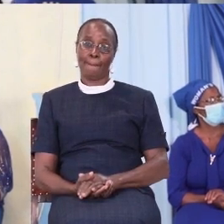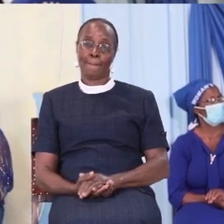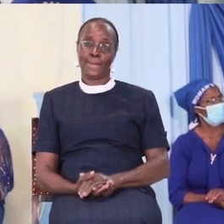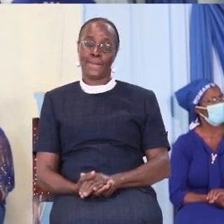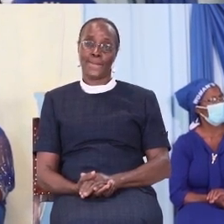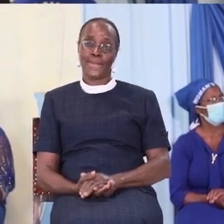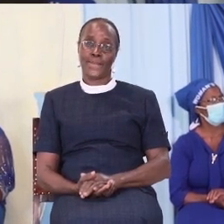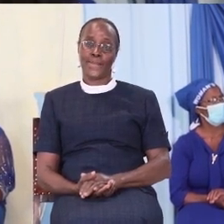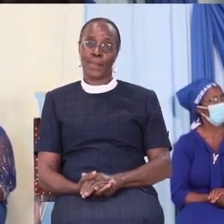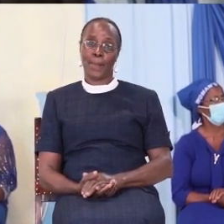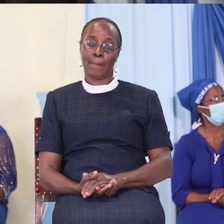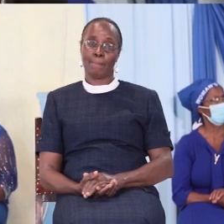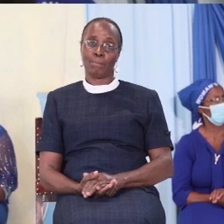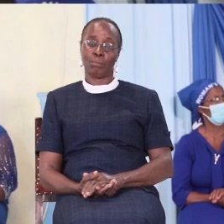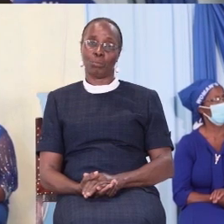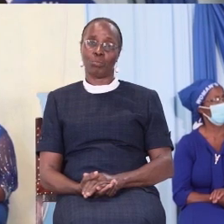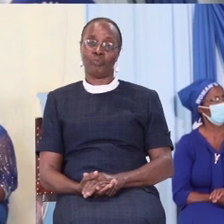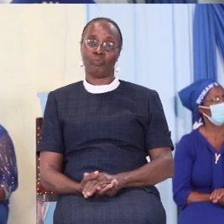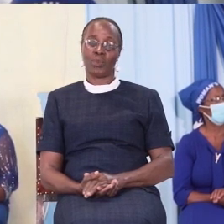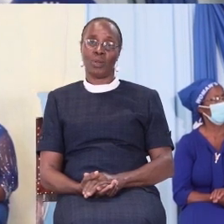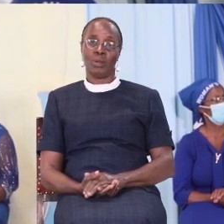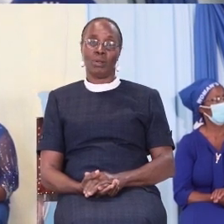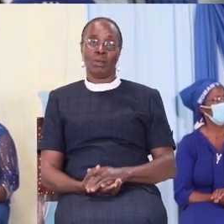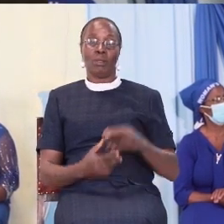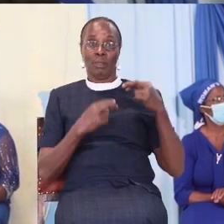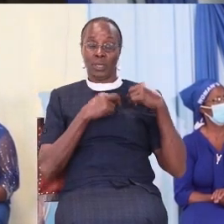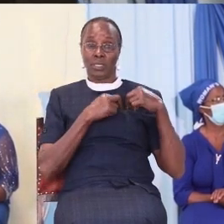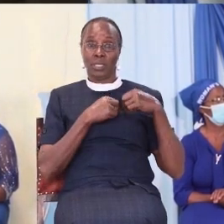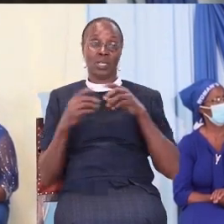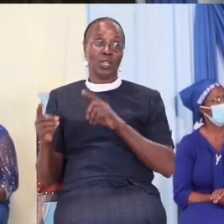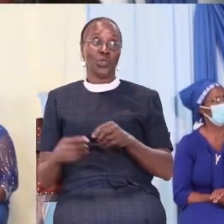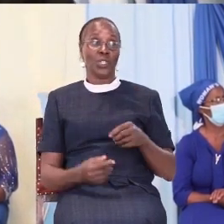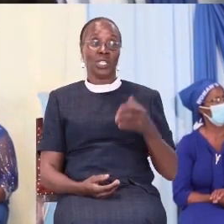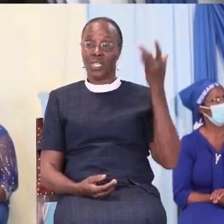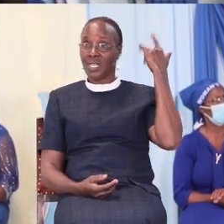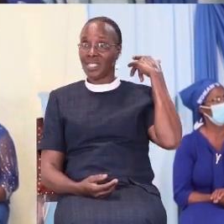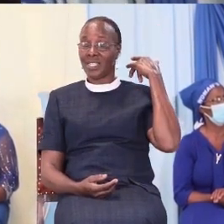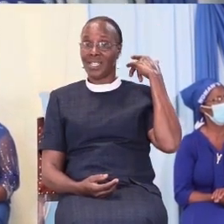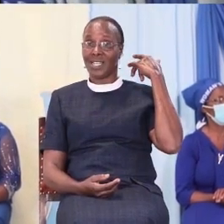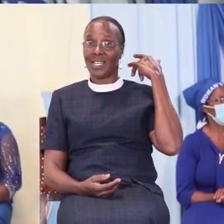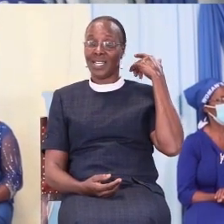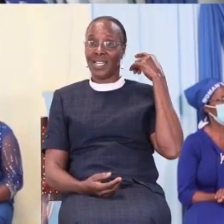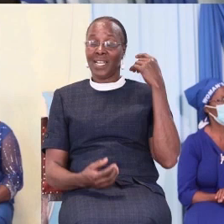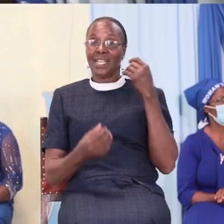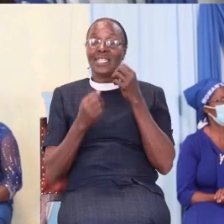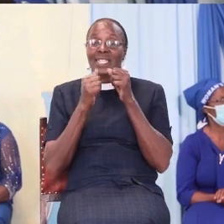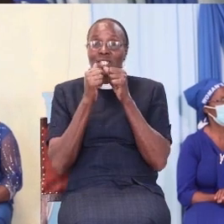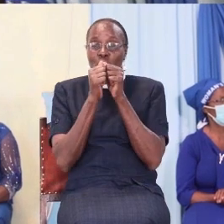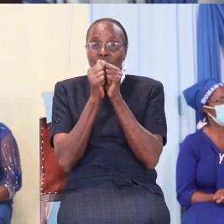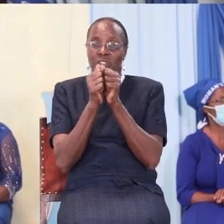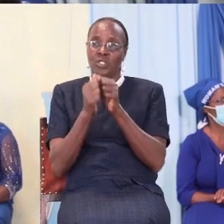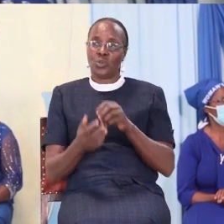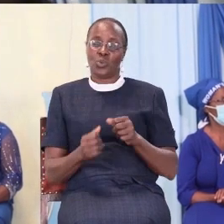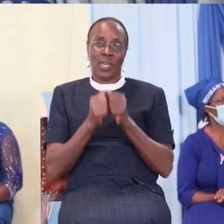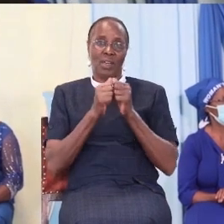captive by the wrongs that you did yesterday. Come on, brothers and sisters, let's come out of that.